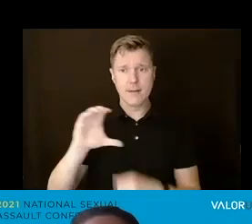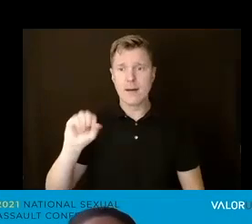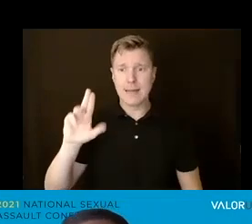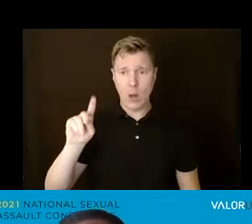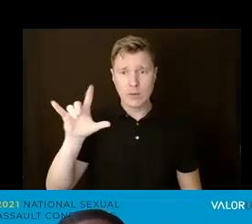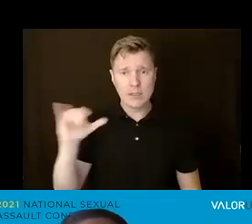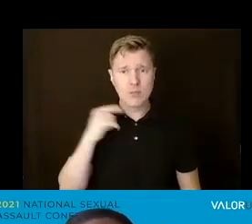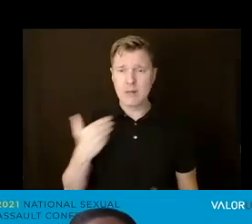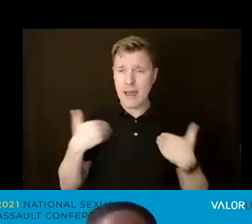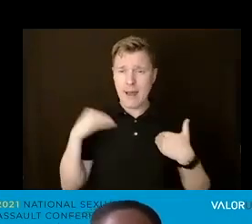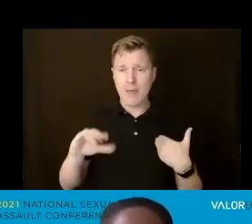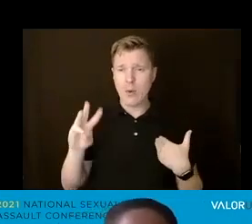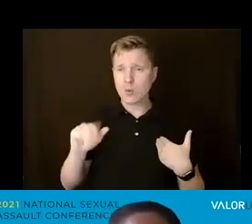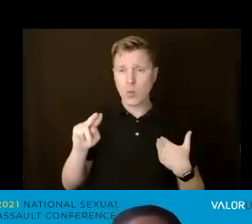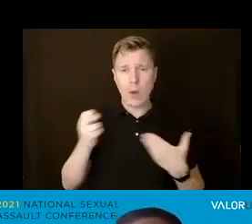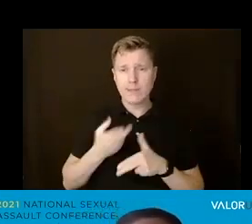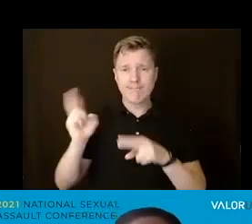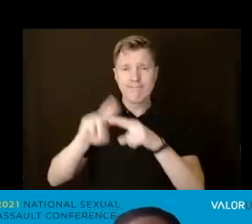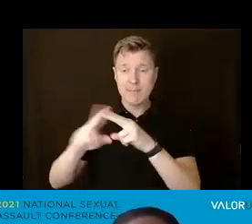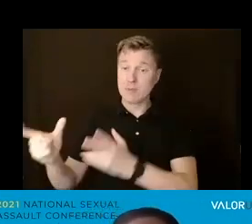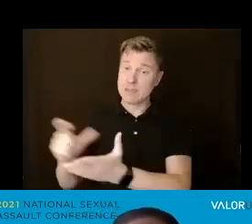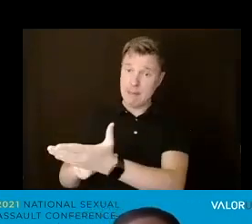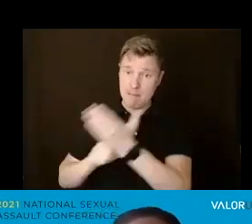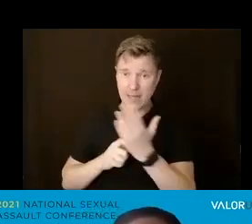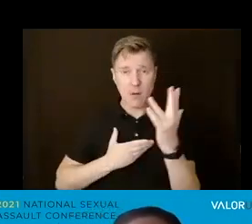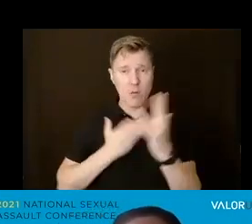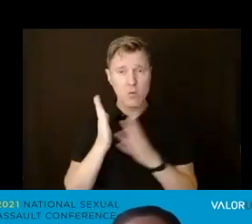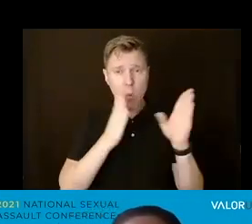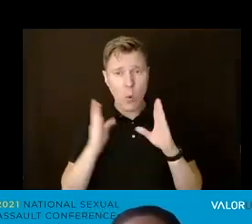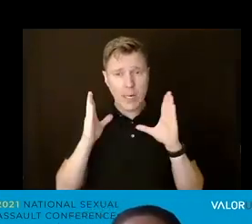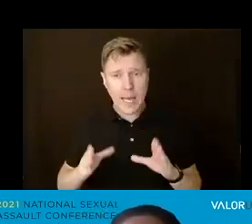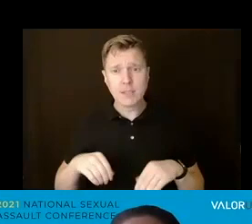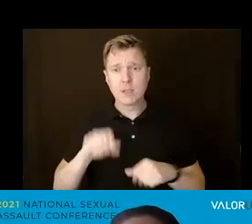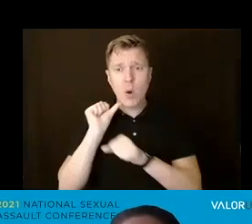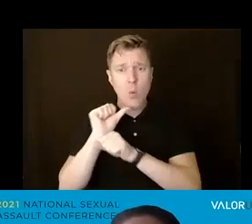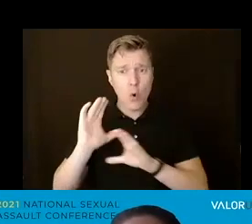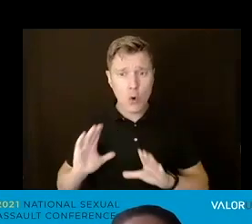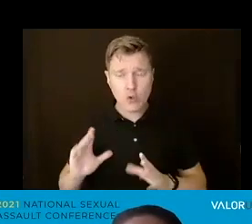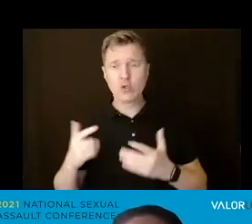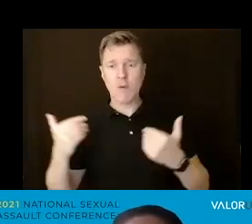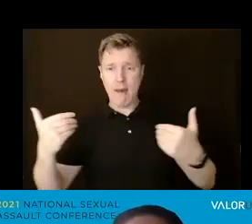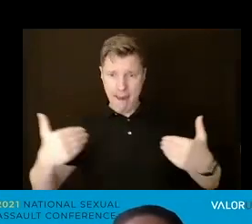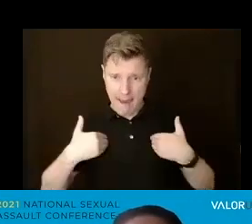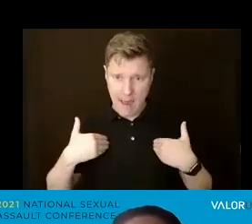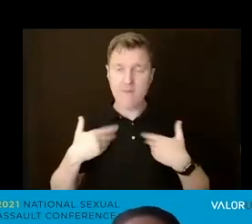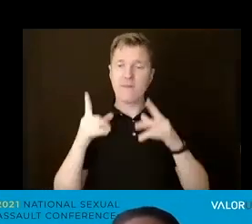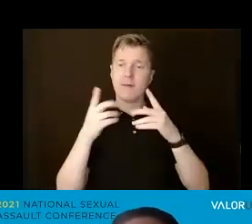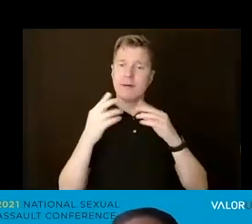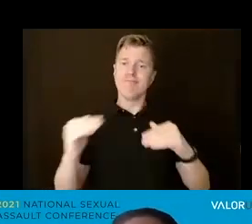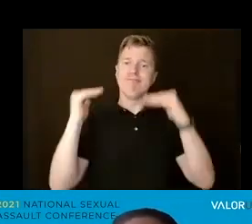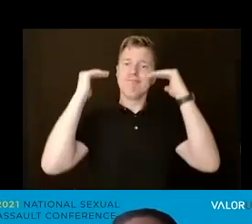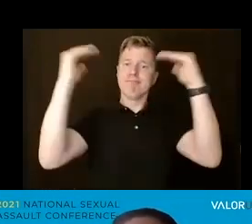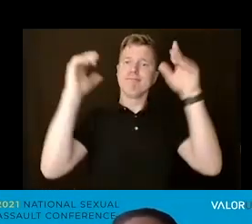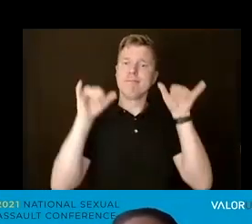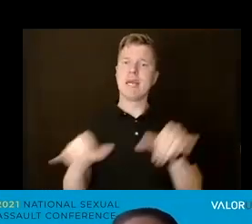these wage increases that were demanded by organizers and by workers to have a higher standard of living where we